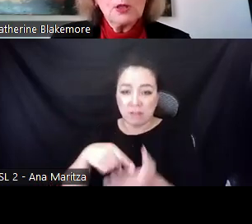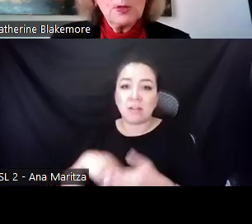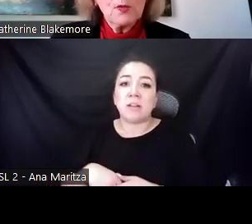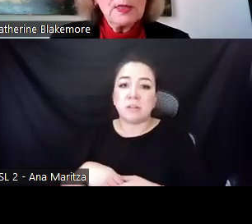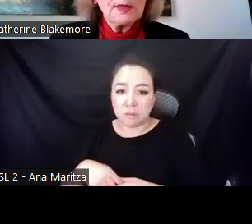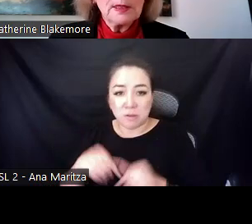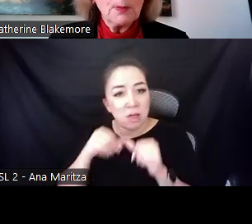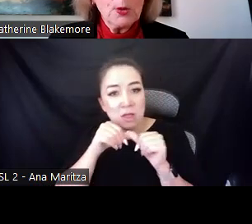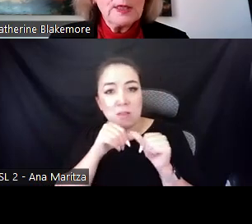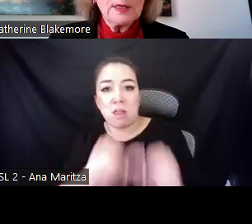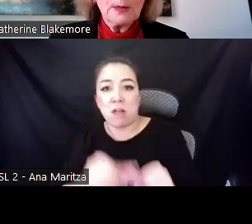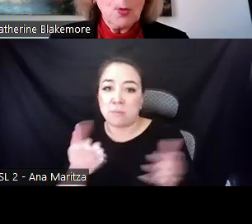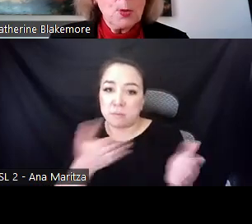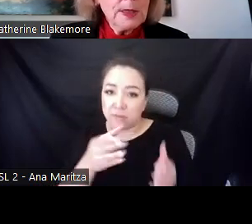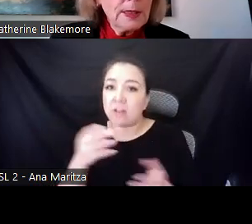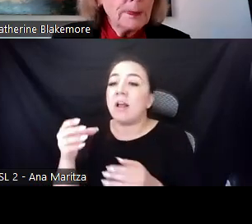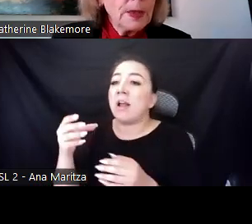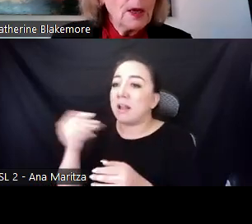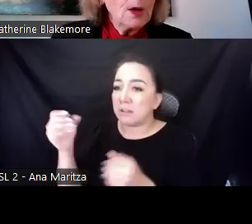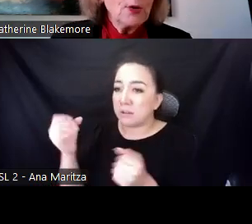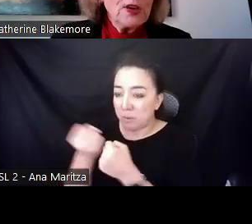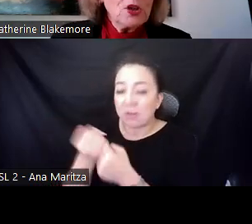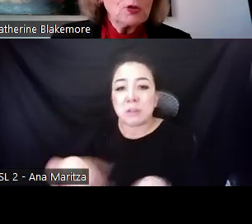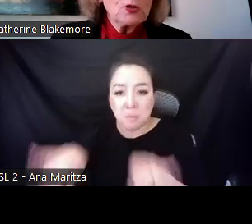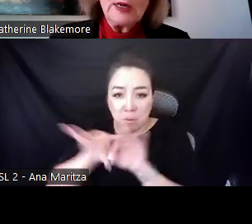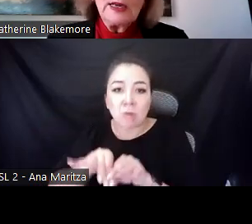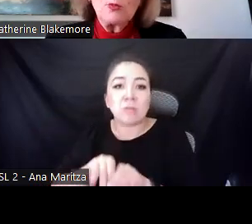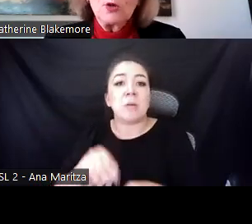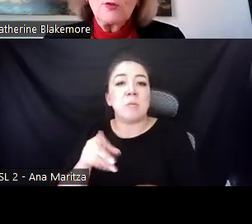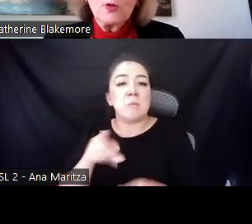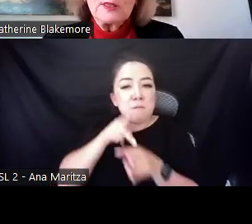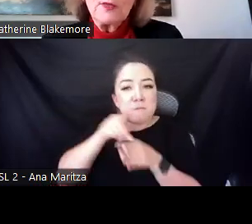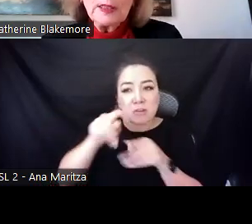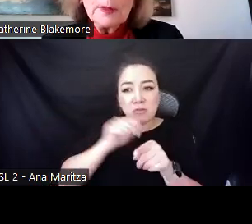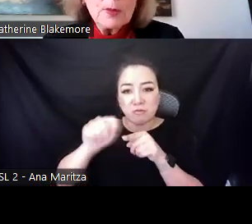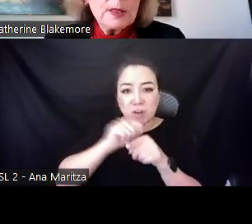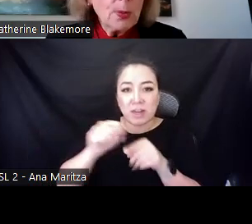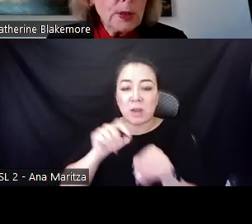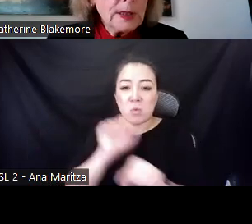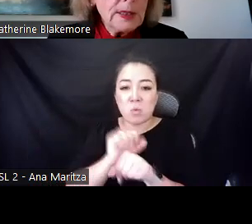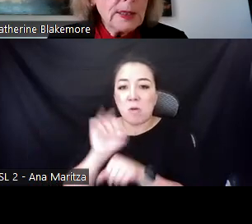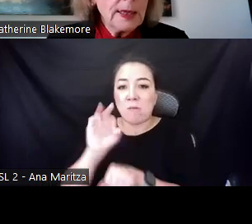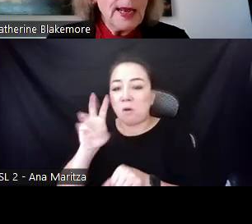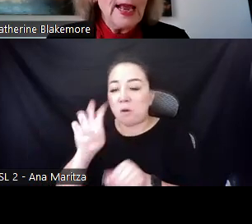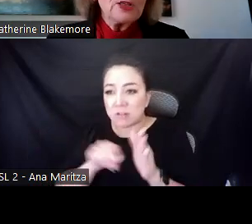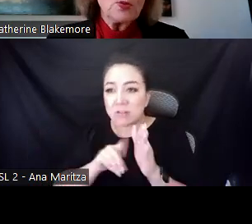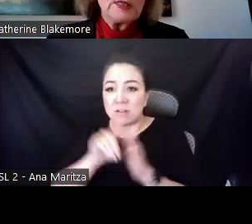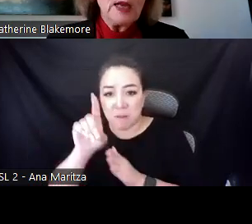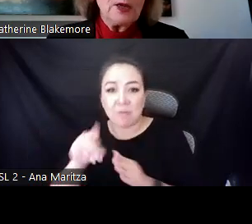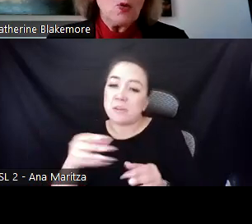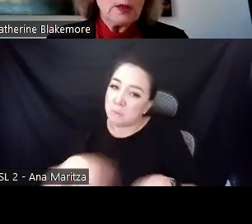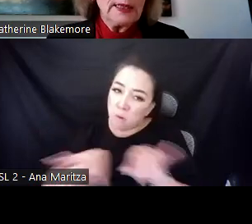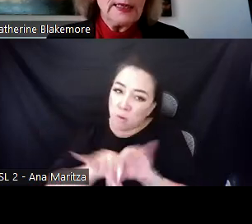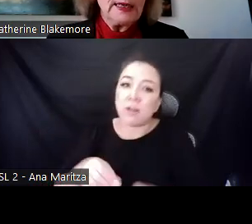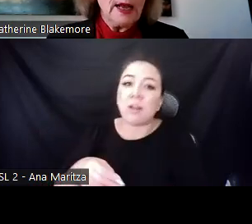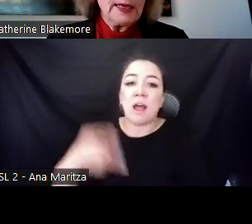those long-term services and supports is important. Professional training and workforce development was important, as was